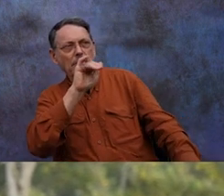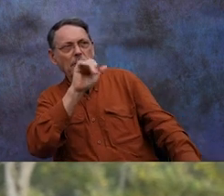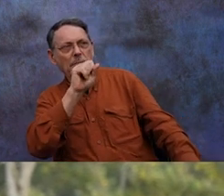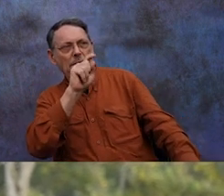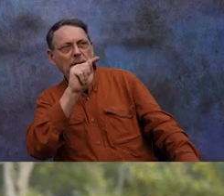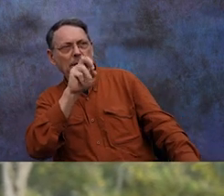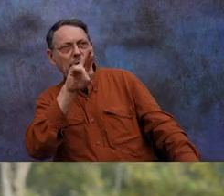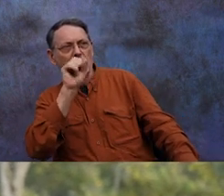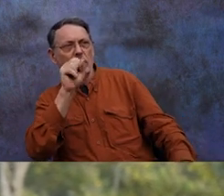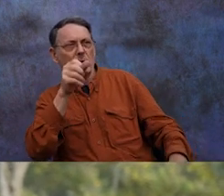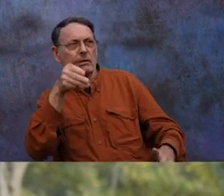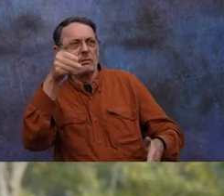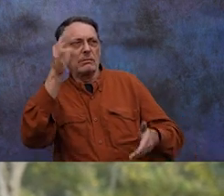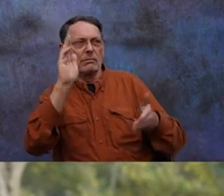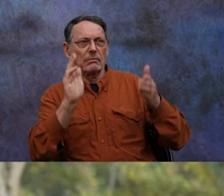mysterious one.